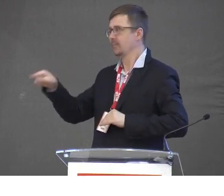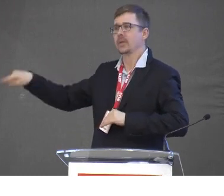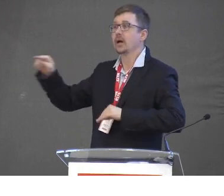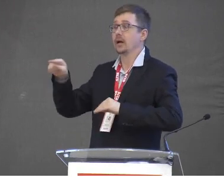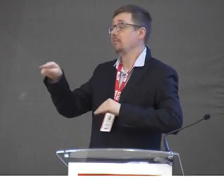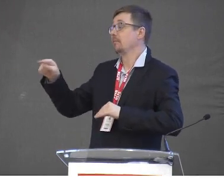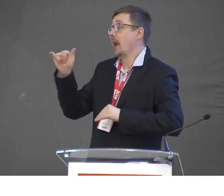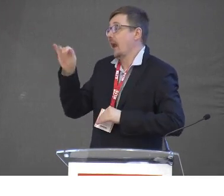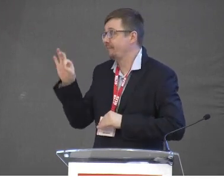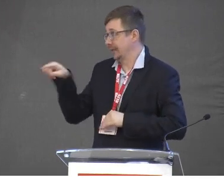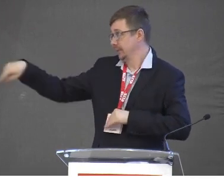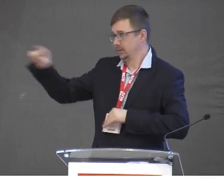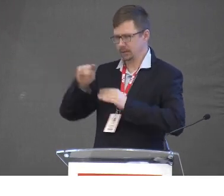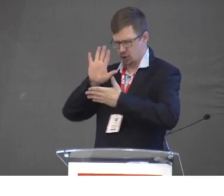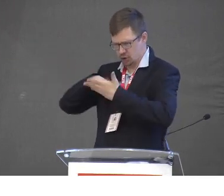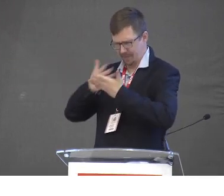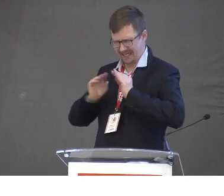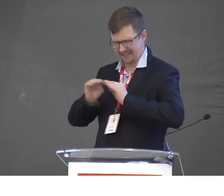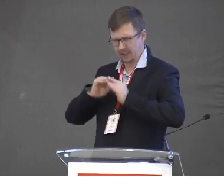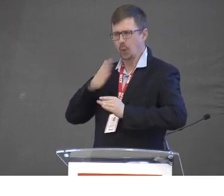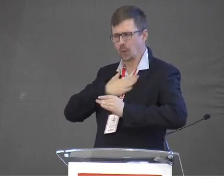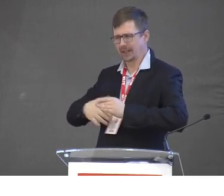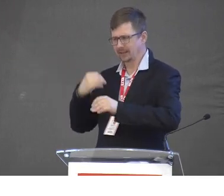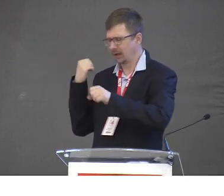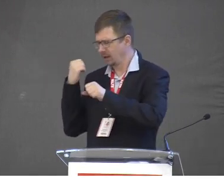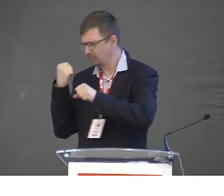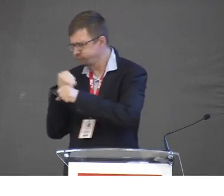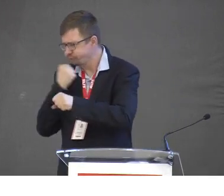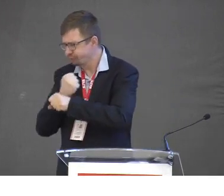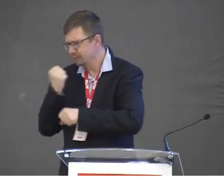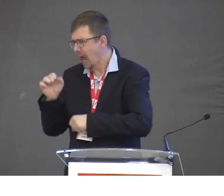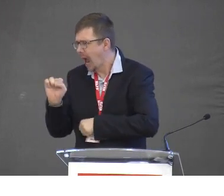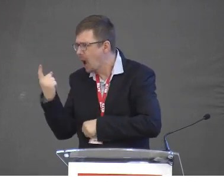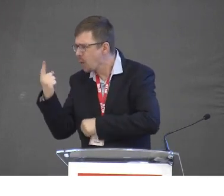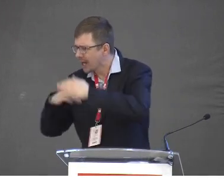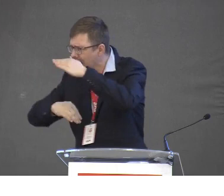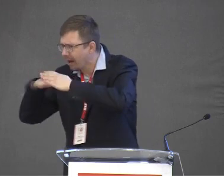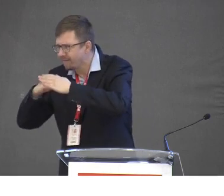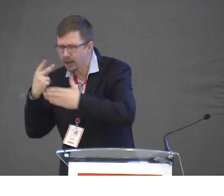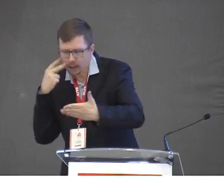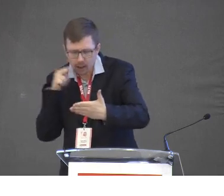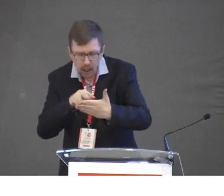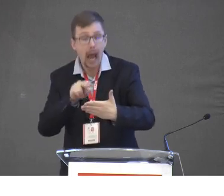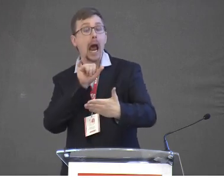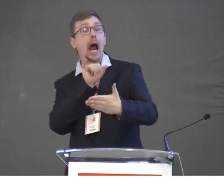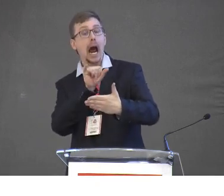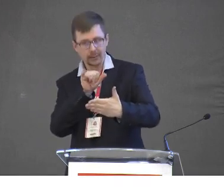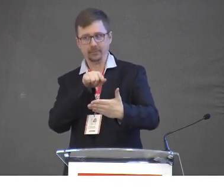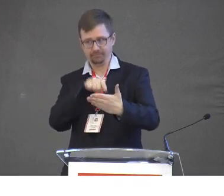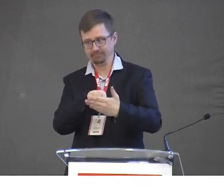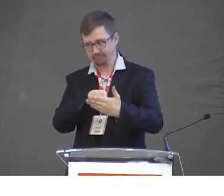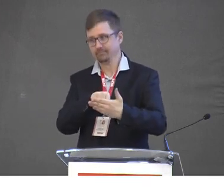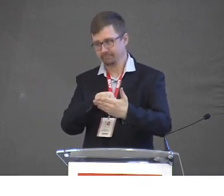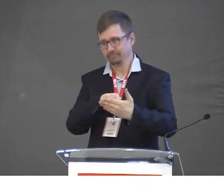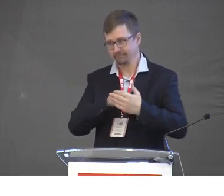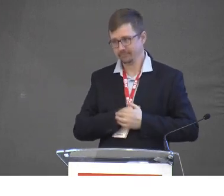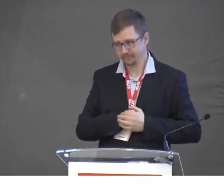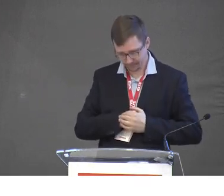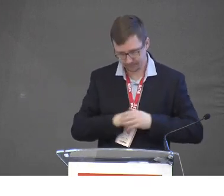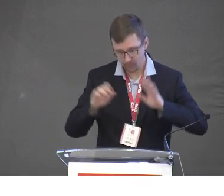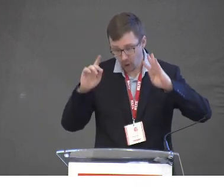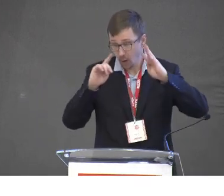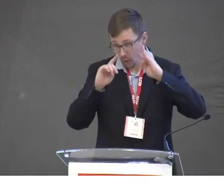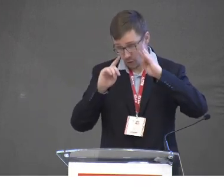for B1 or B2. And if the sign language teachers